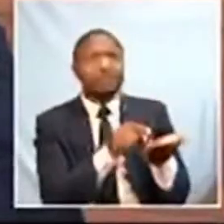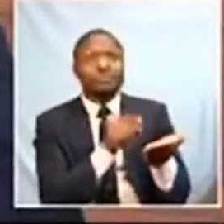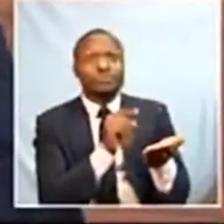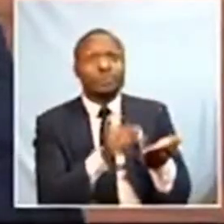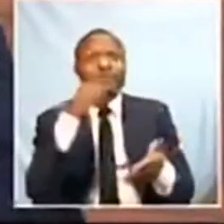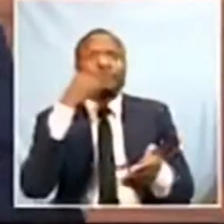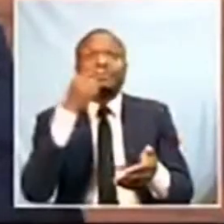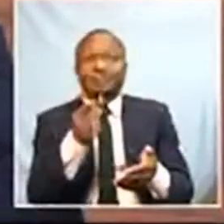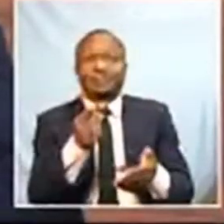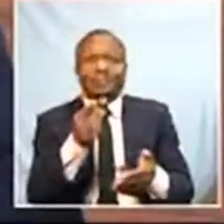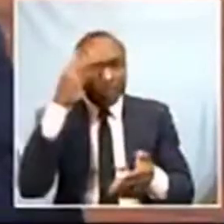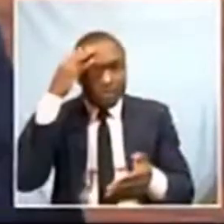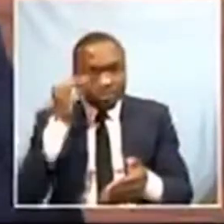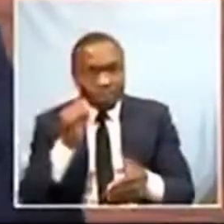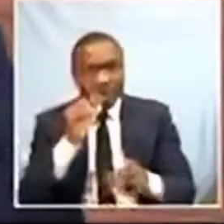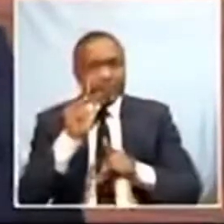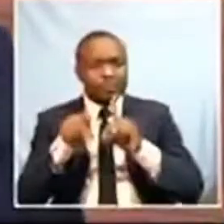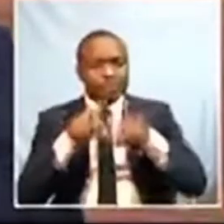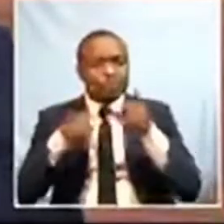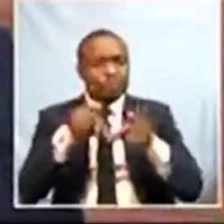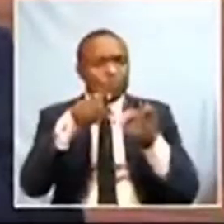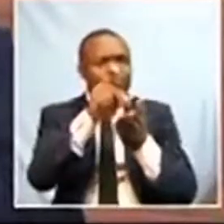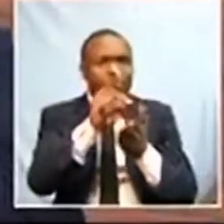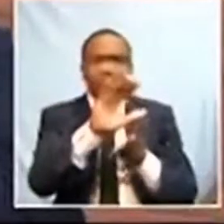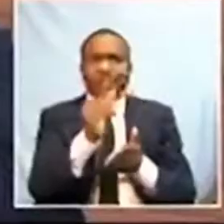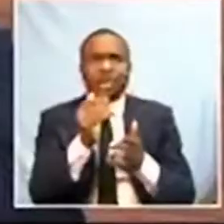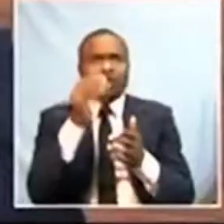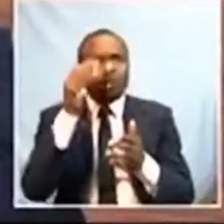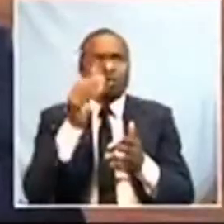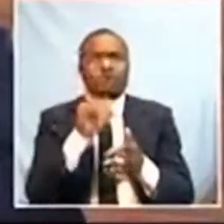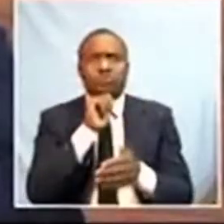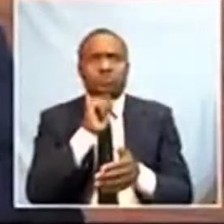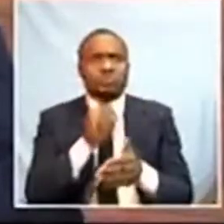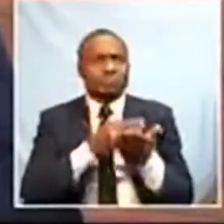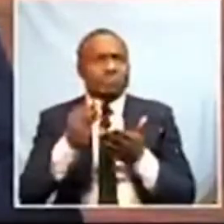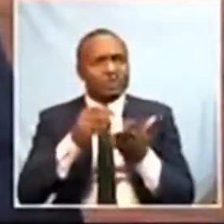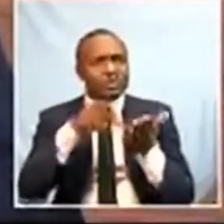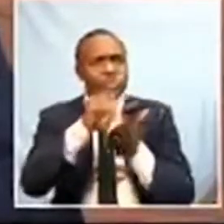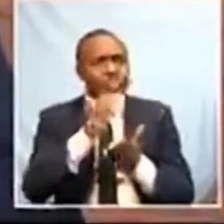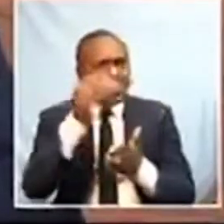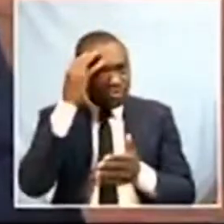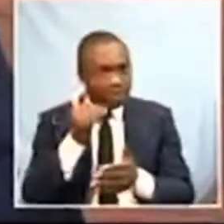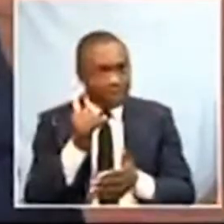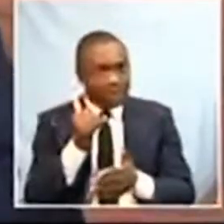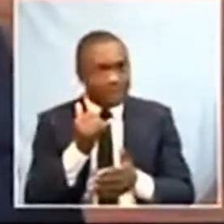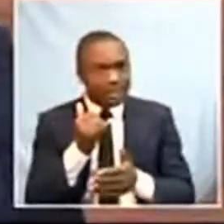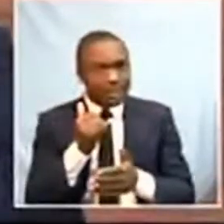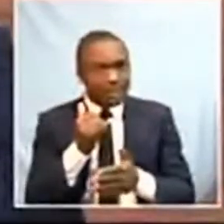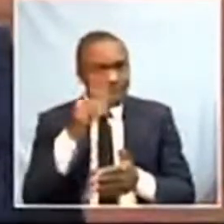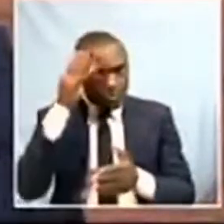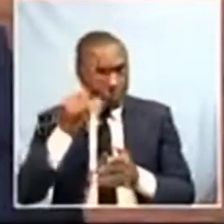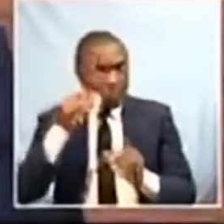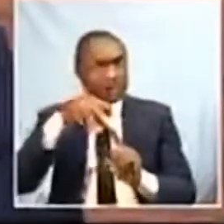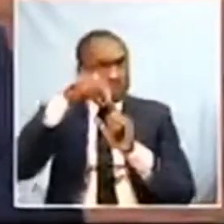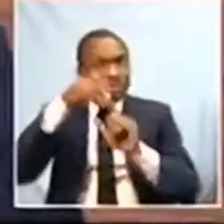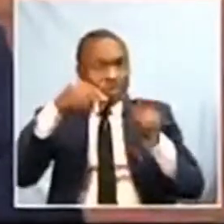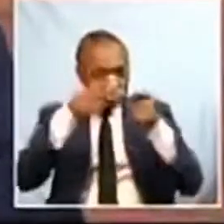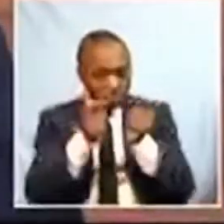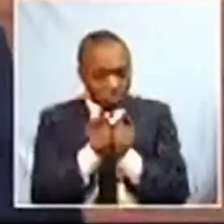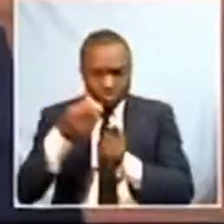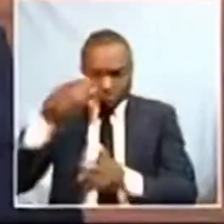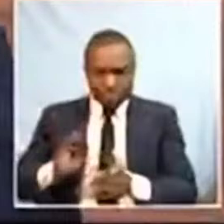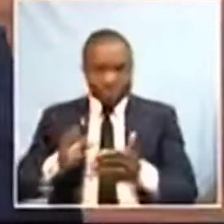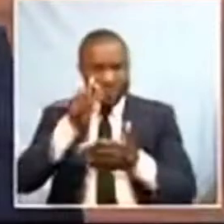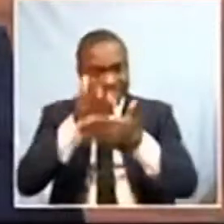he was saying, why should people not pay? Why should only a special type or a special group benefit from these